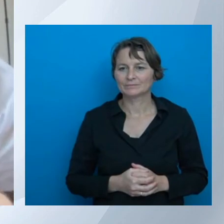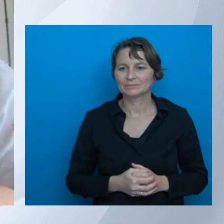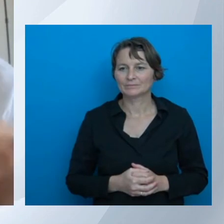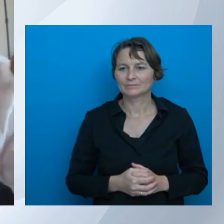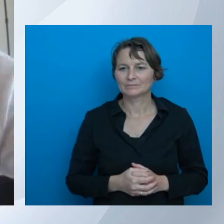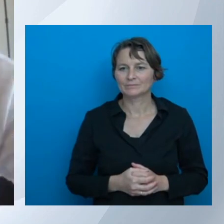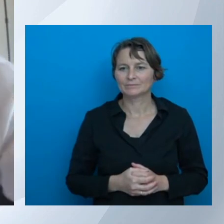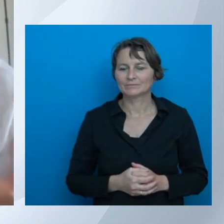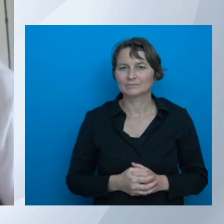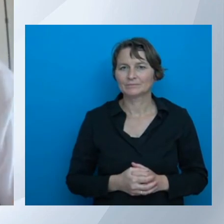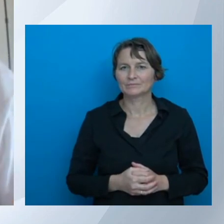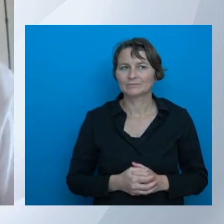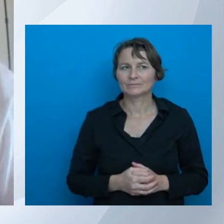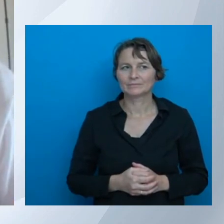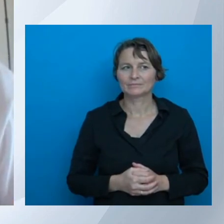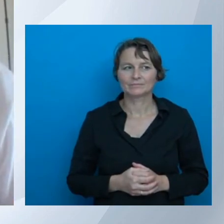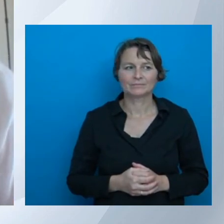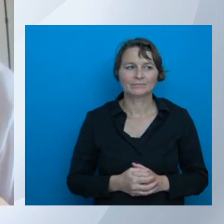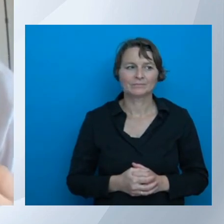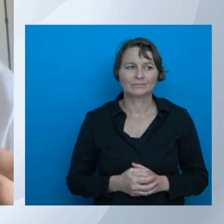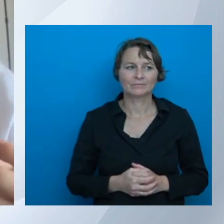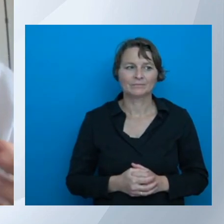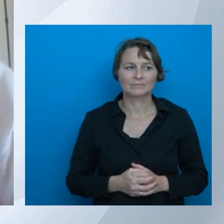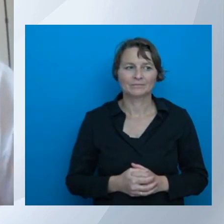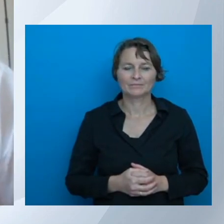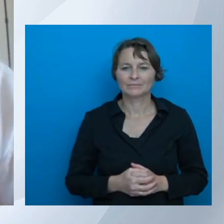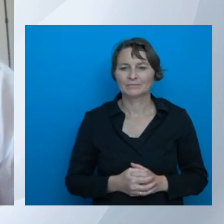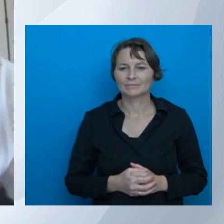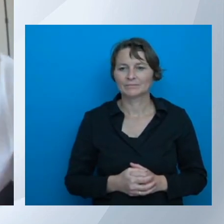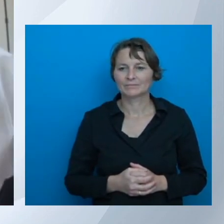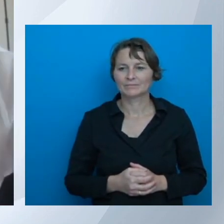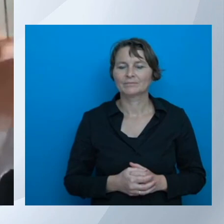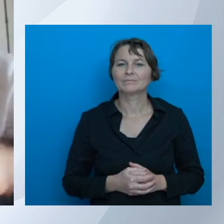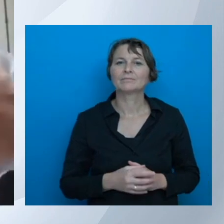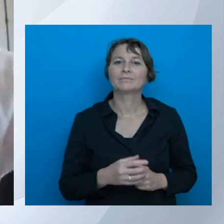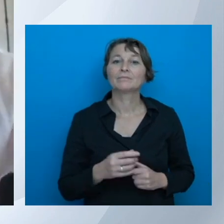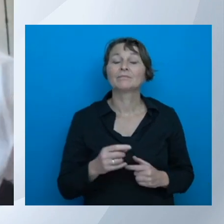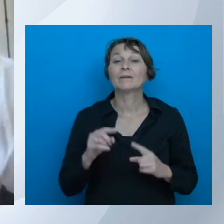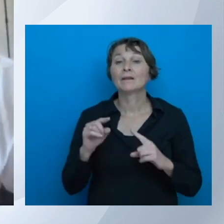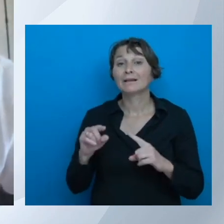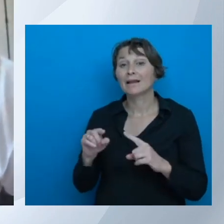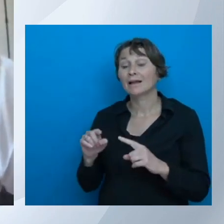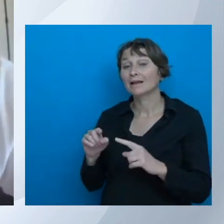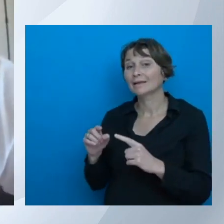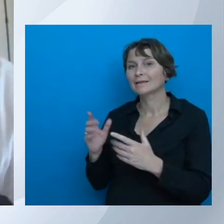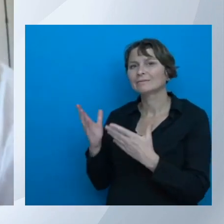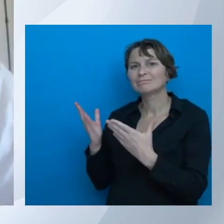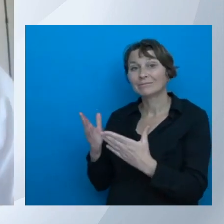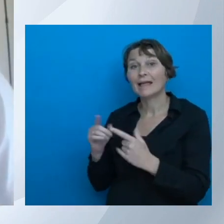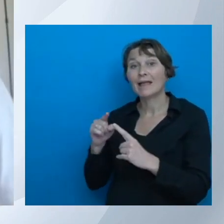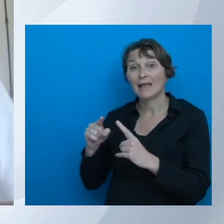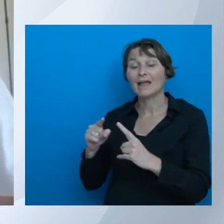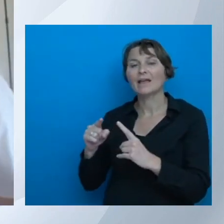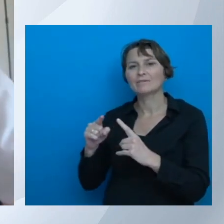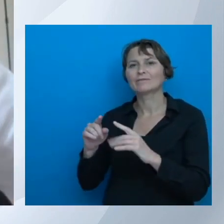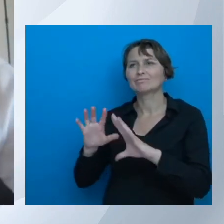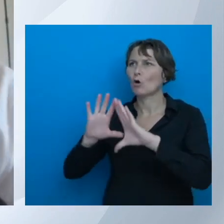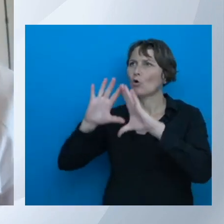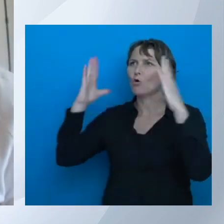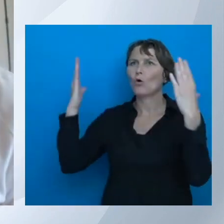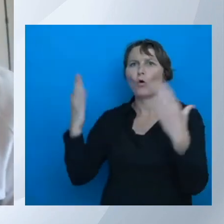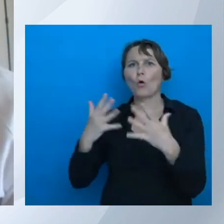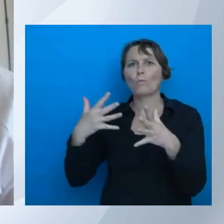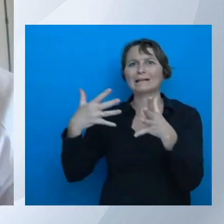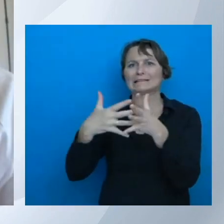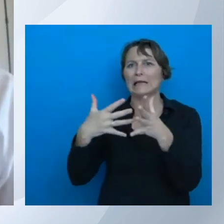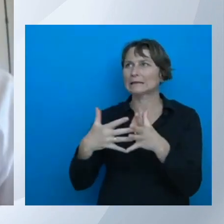Chaos Monkey there take services out of action and whilst performing tests at a kind of global scale and make sure